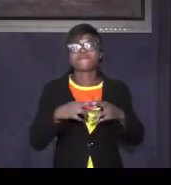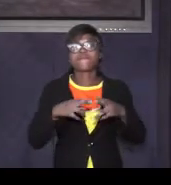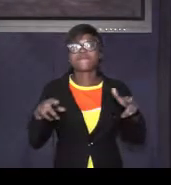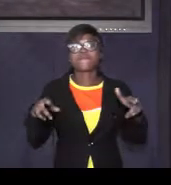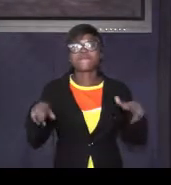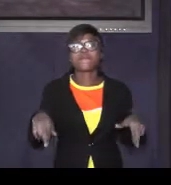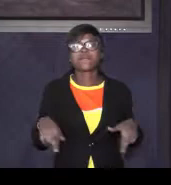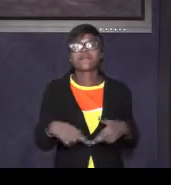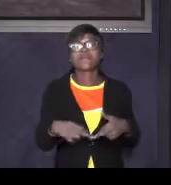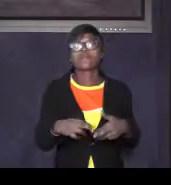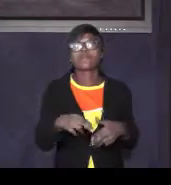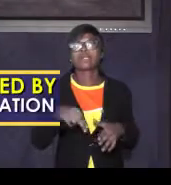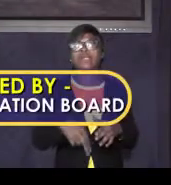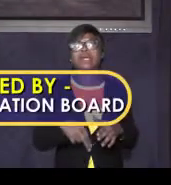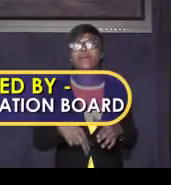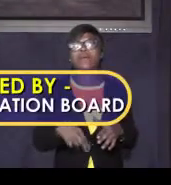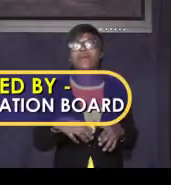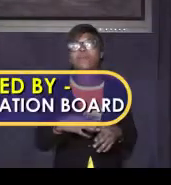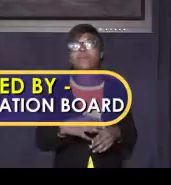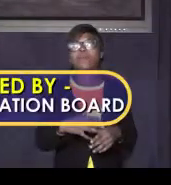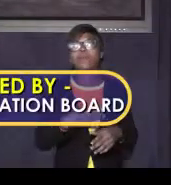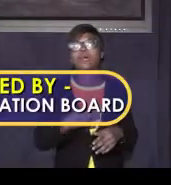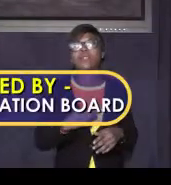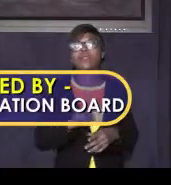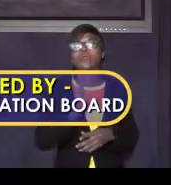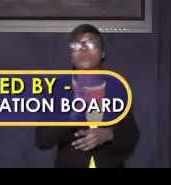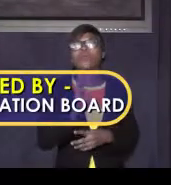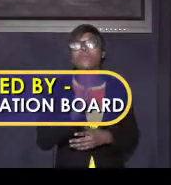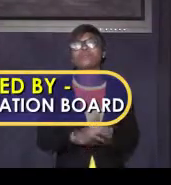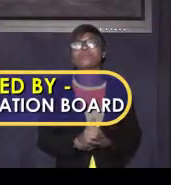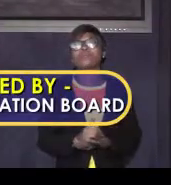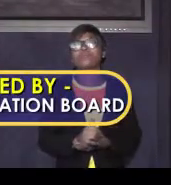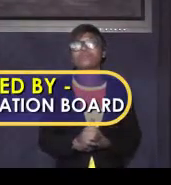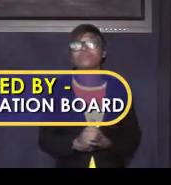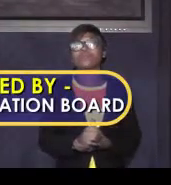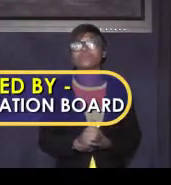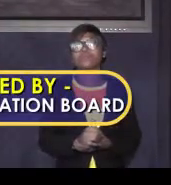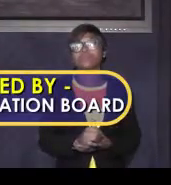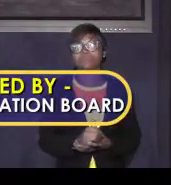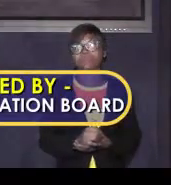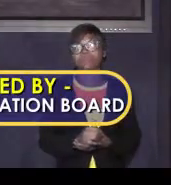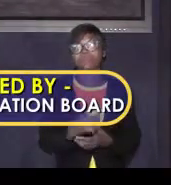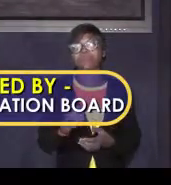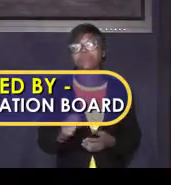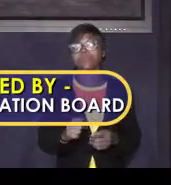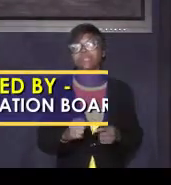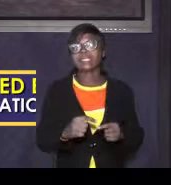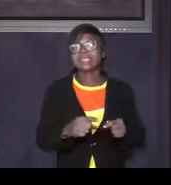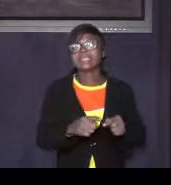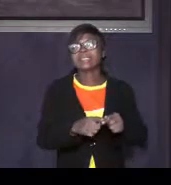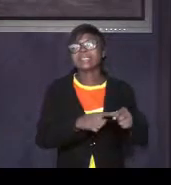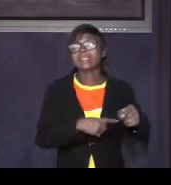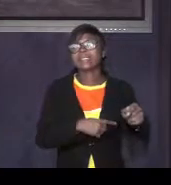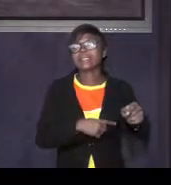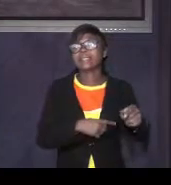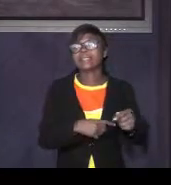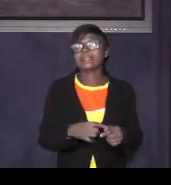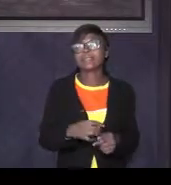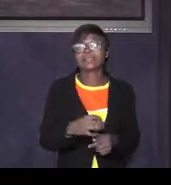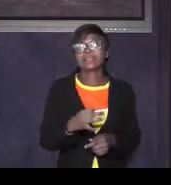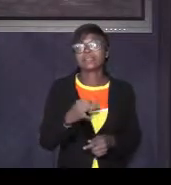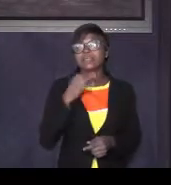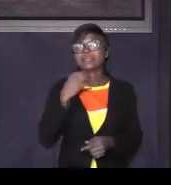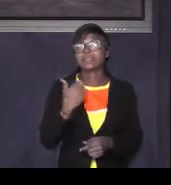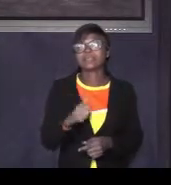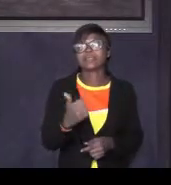below that is horizontal and a rectangle standing vertically. Now, here, the length of this side is 10